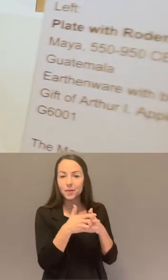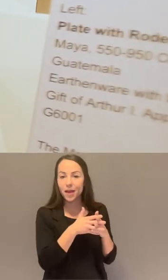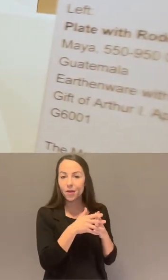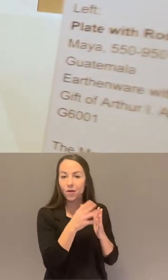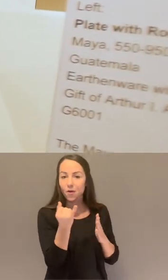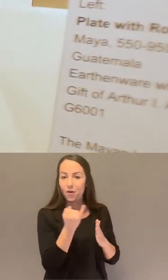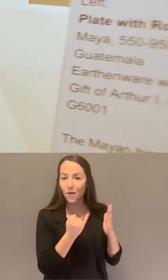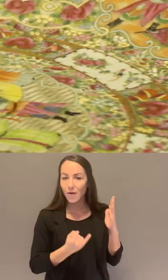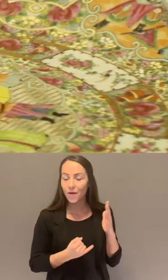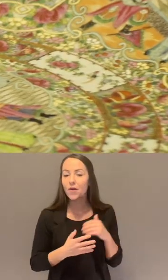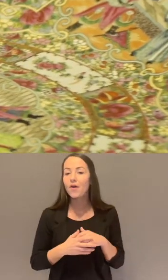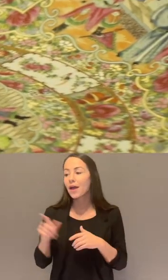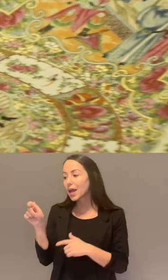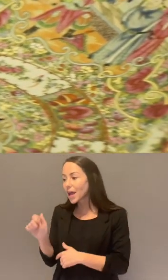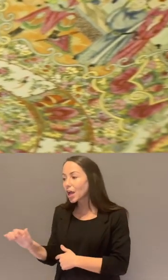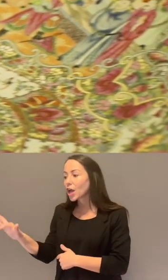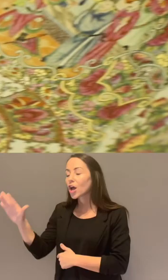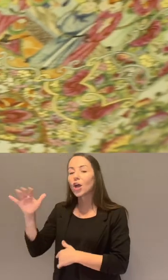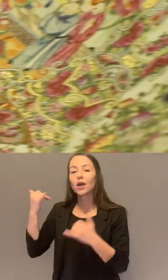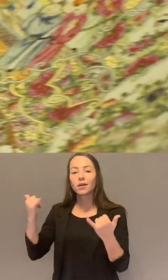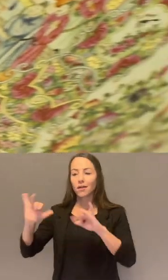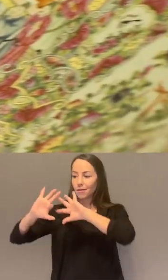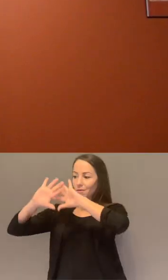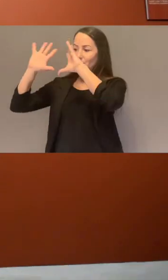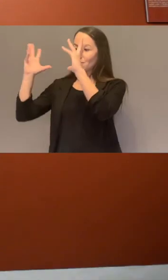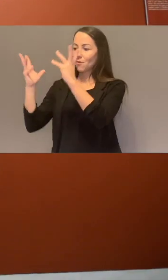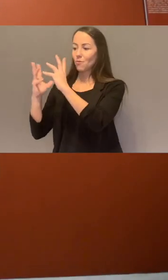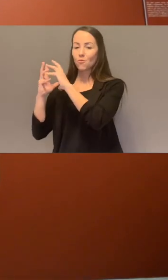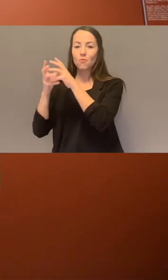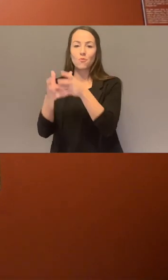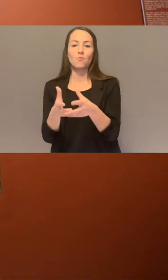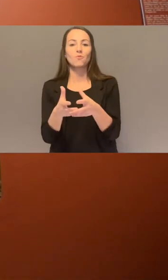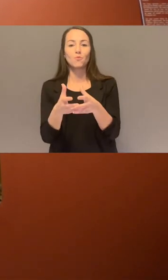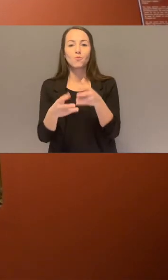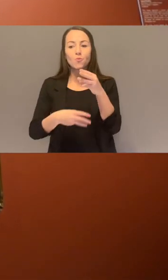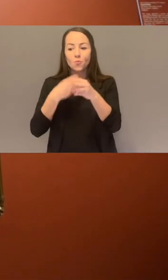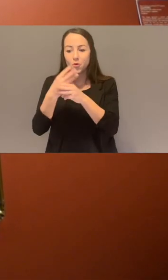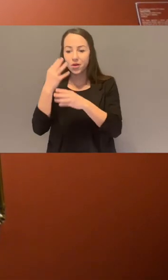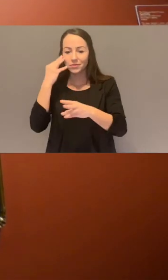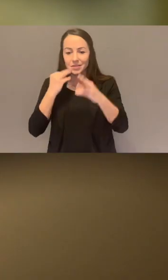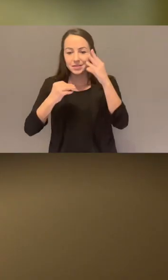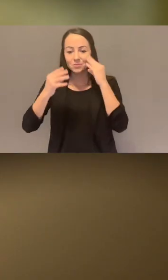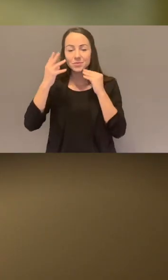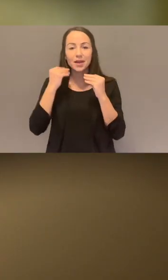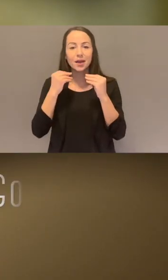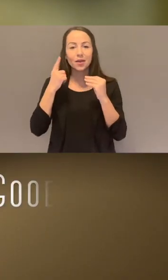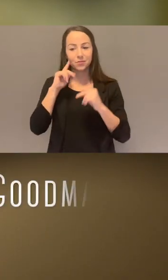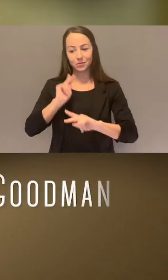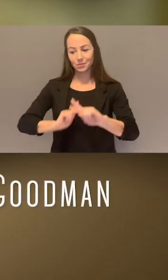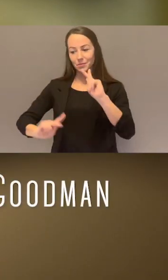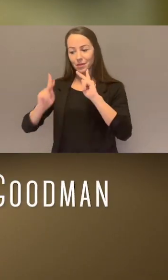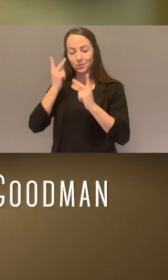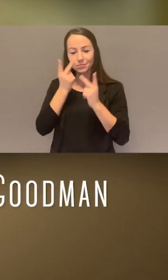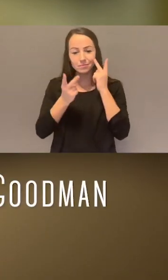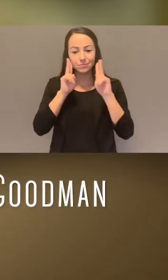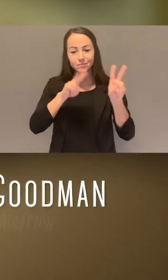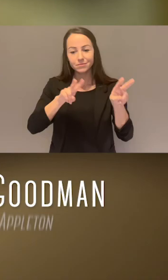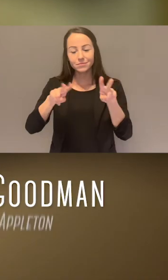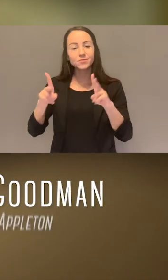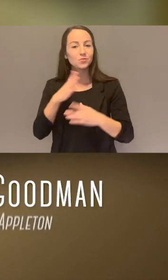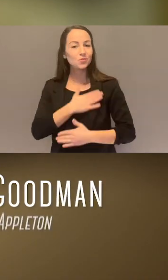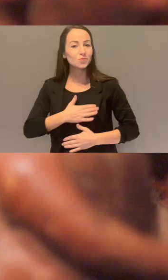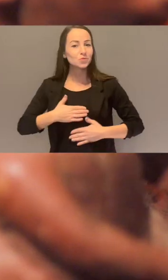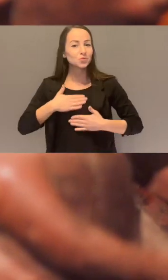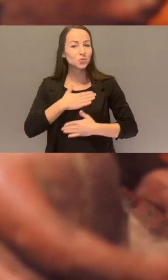Central American art, Asian art to add to it, make it a whole world of experiences here for people